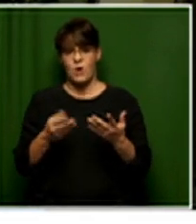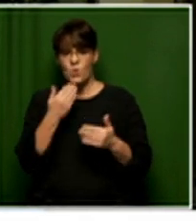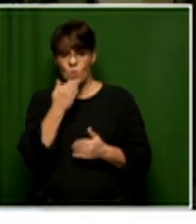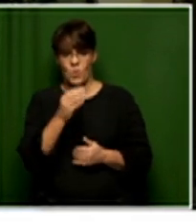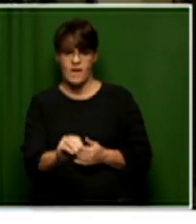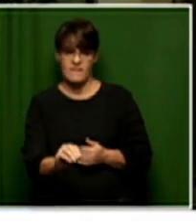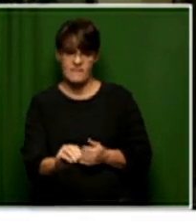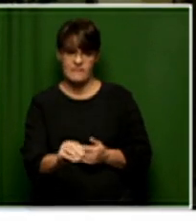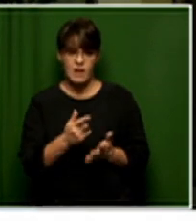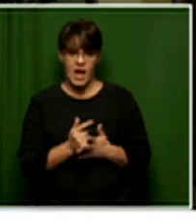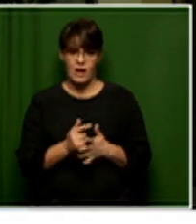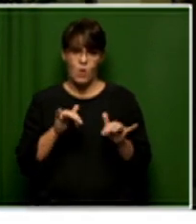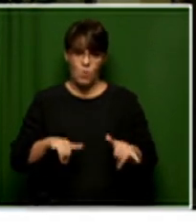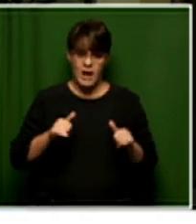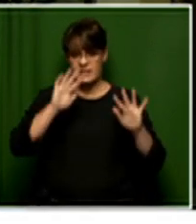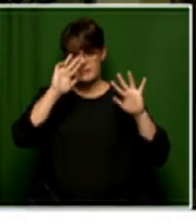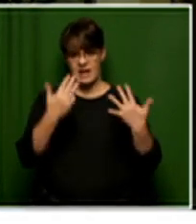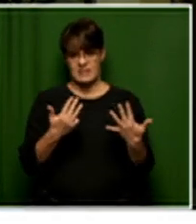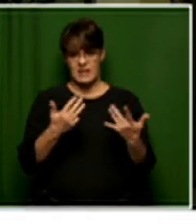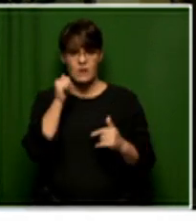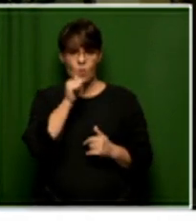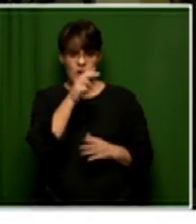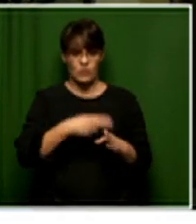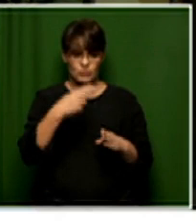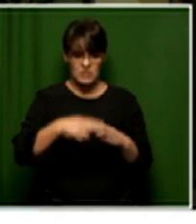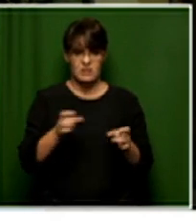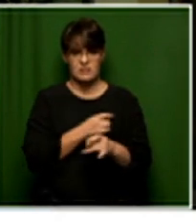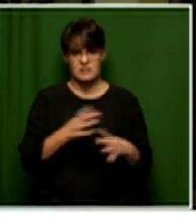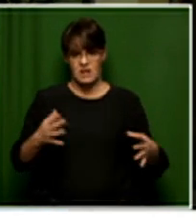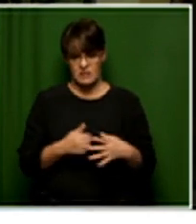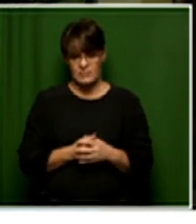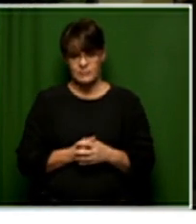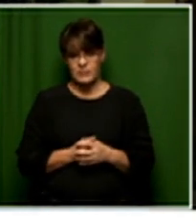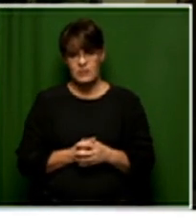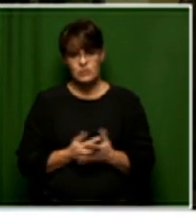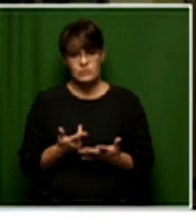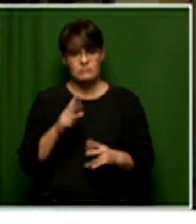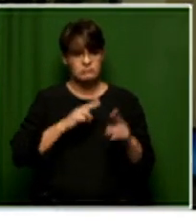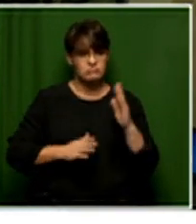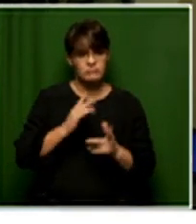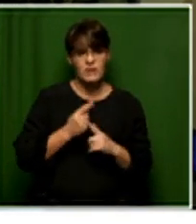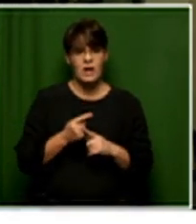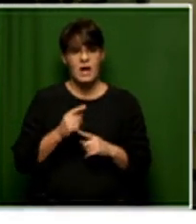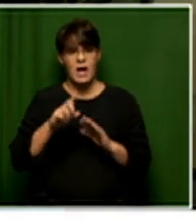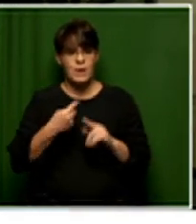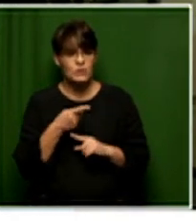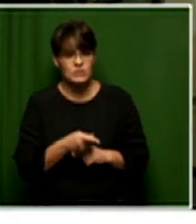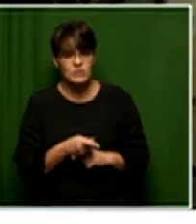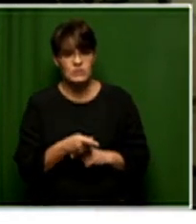here anxiously awaiting 9 o'clock and for when those results will start to come through. And just to speak a little bit about this